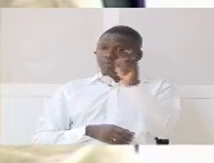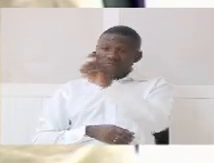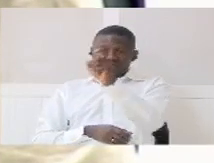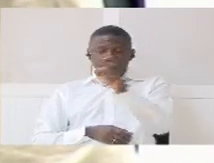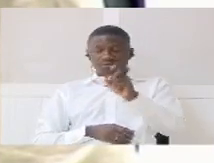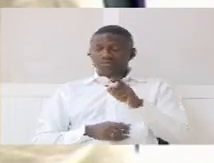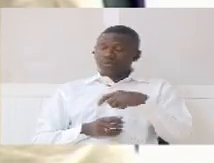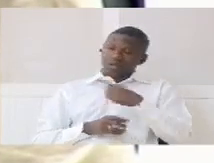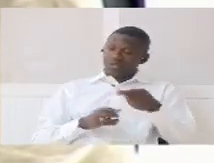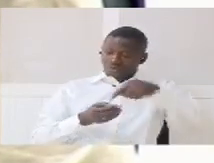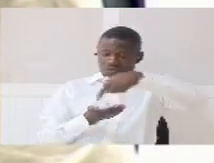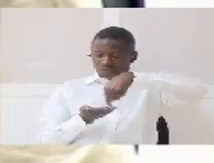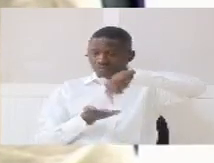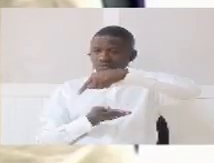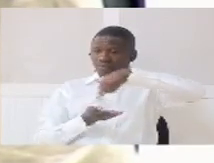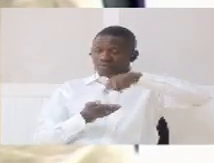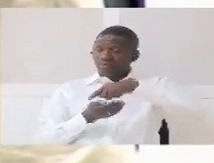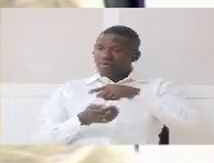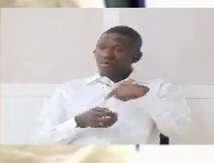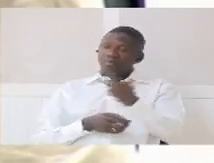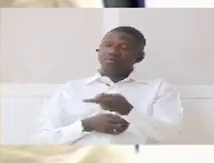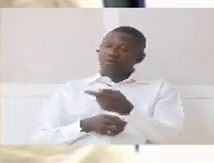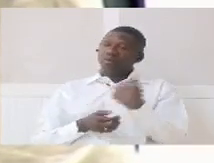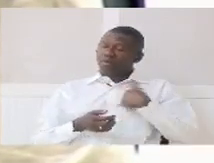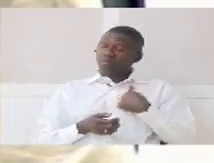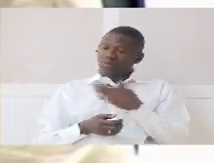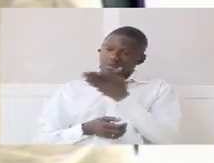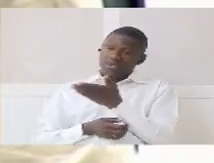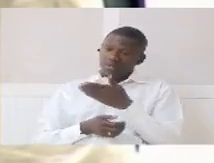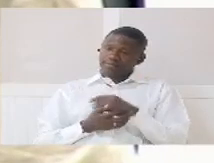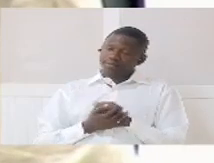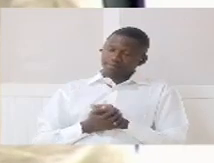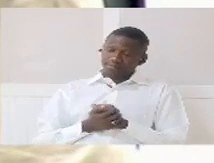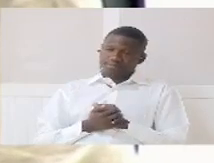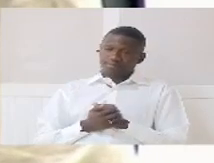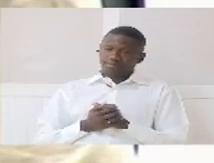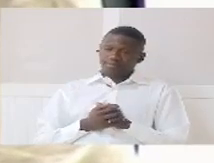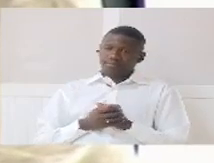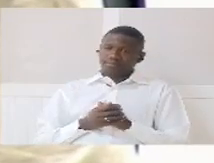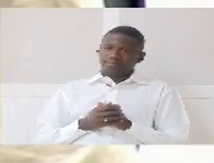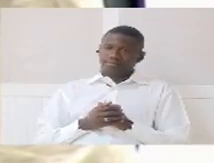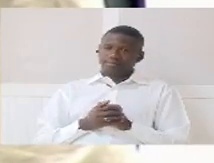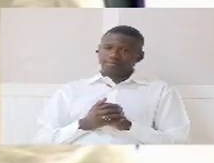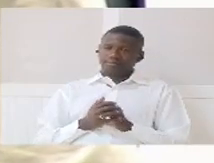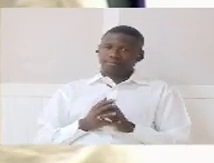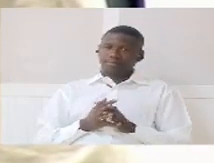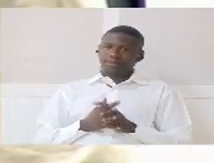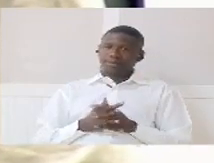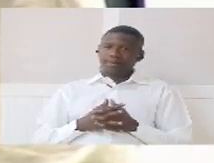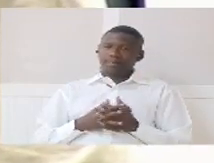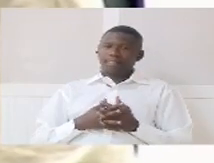kaso kono je eka borolu susula borolu sang kaso lankoli na purke tankandi bam foy buka